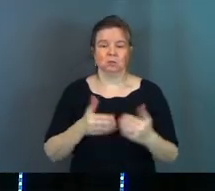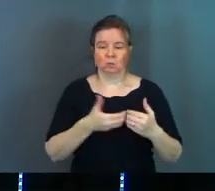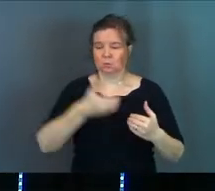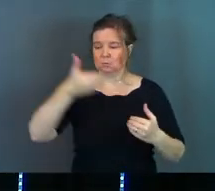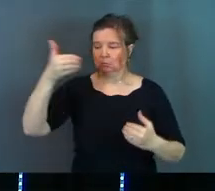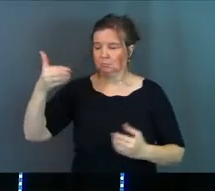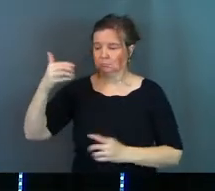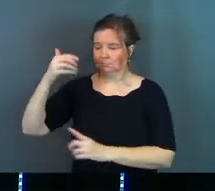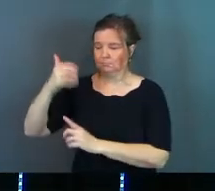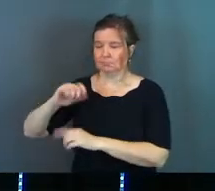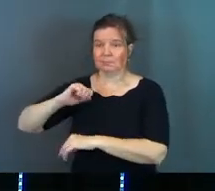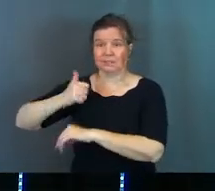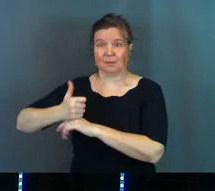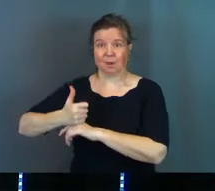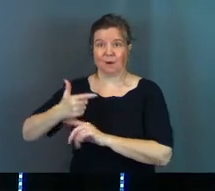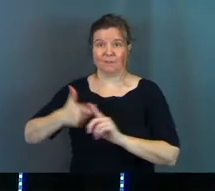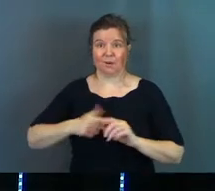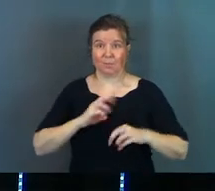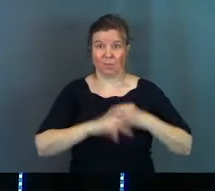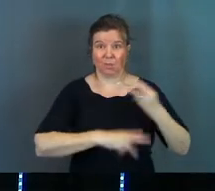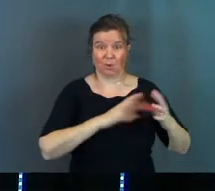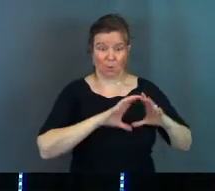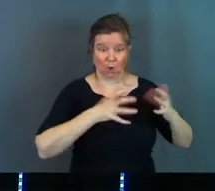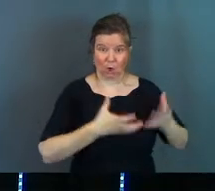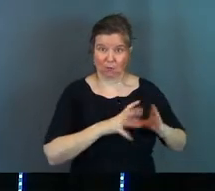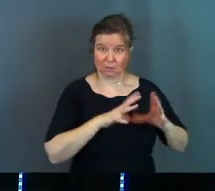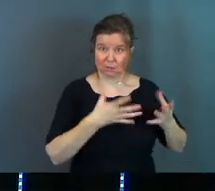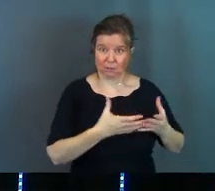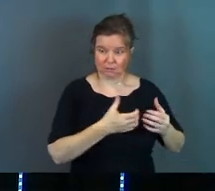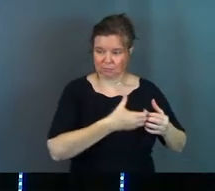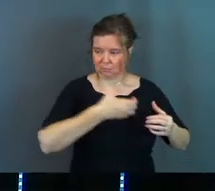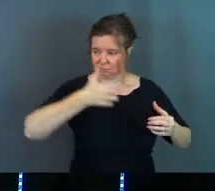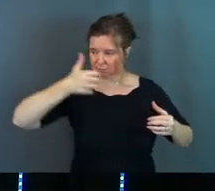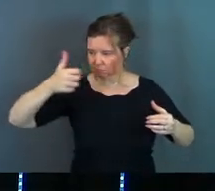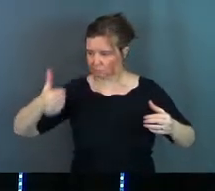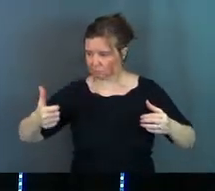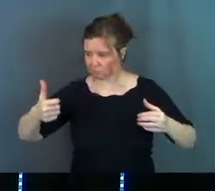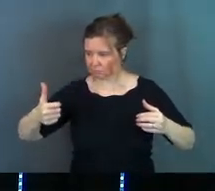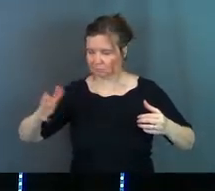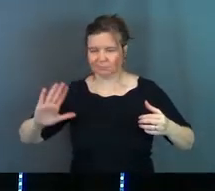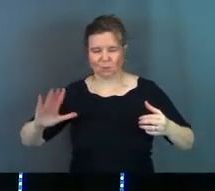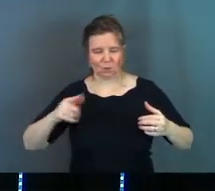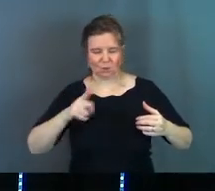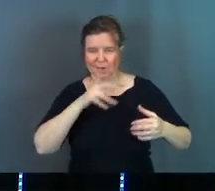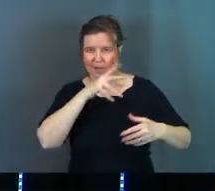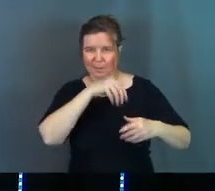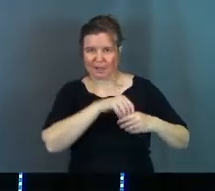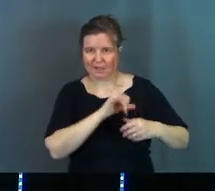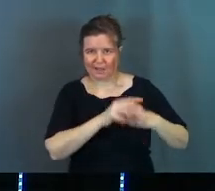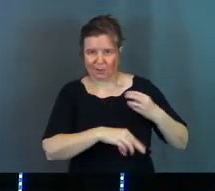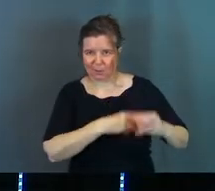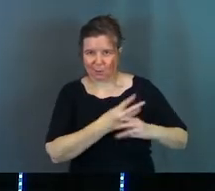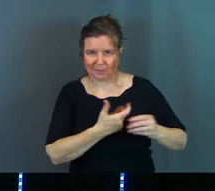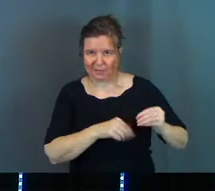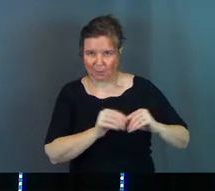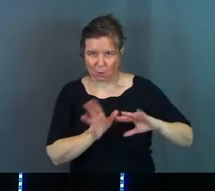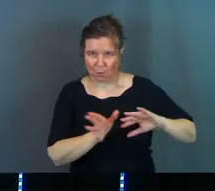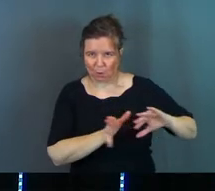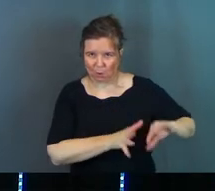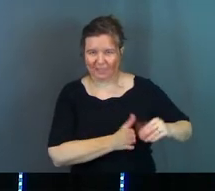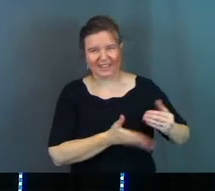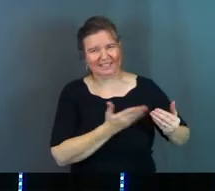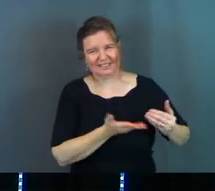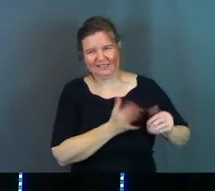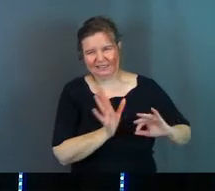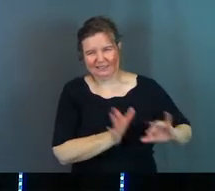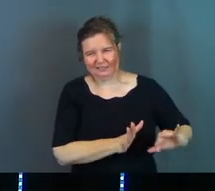something is to set it apart from the world in this case and say, no, you're not going to be like the world anymore. That's easy